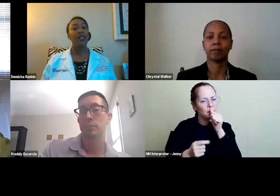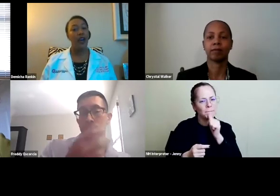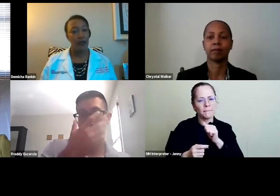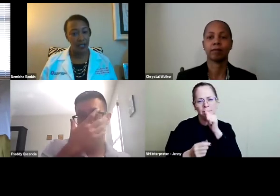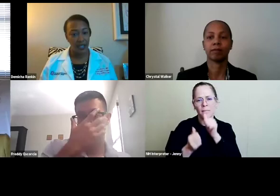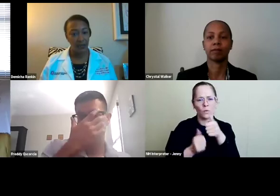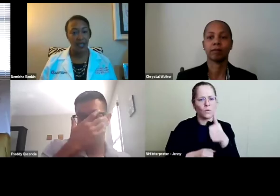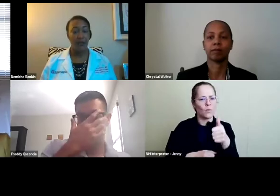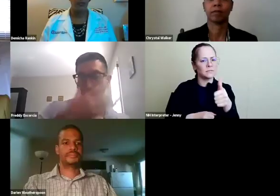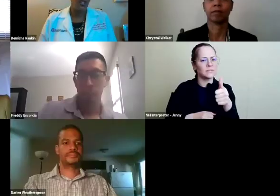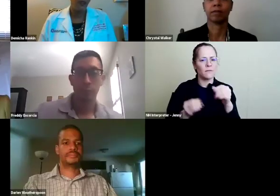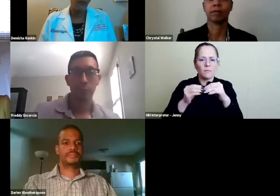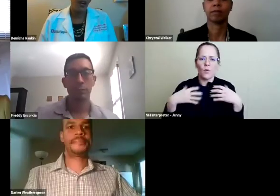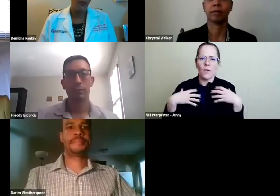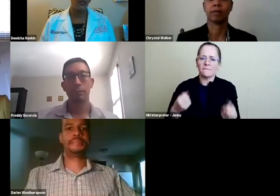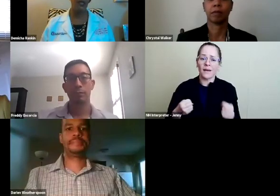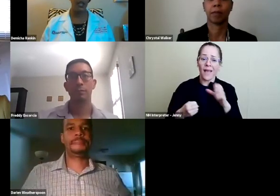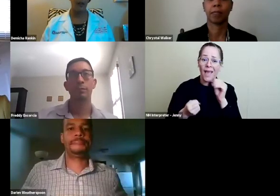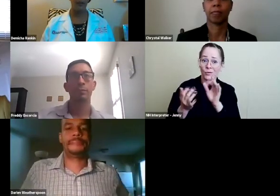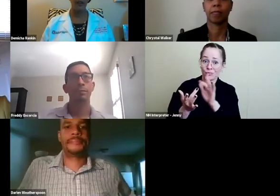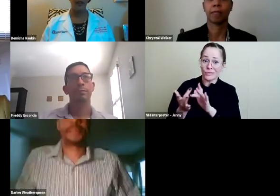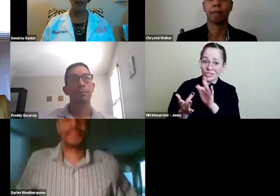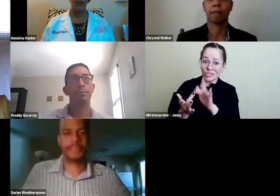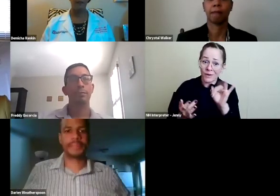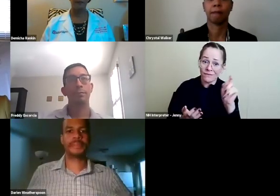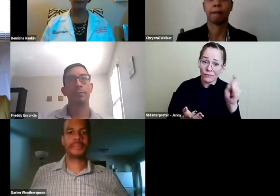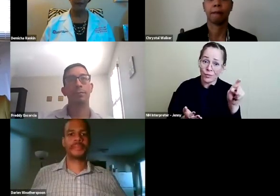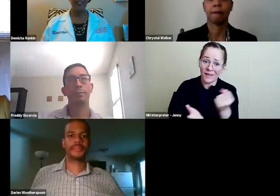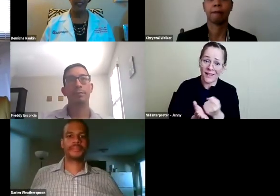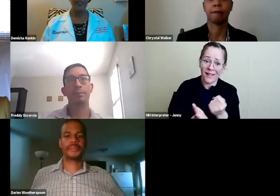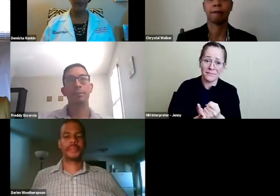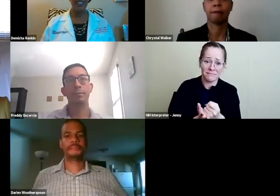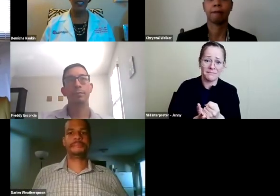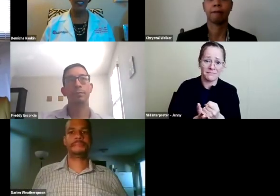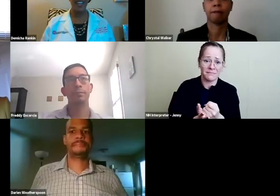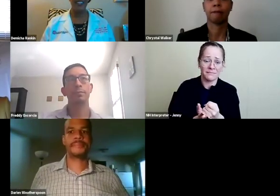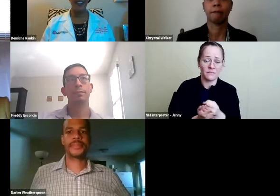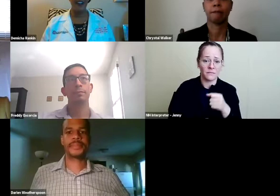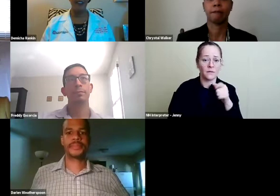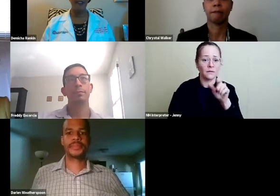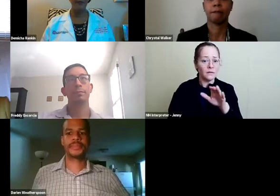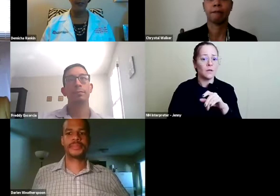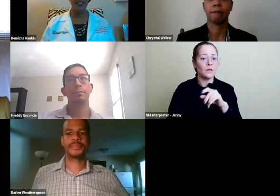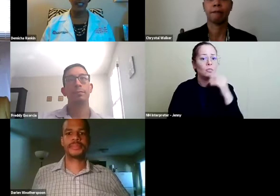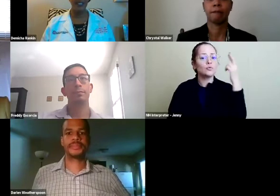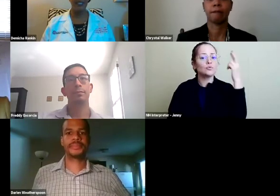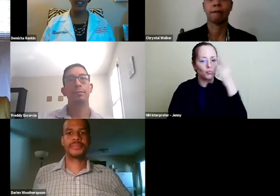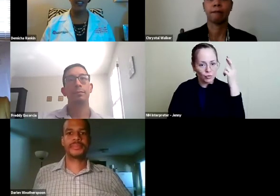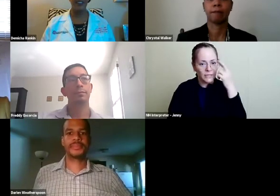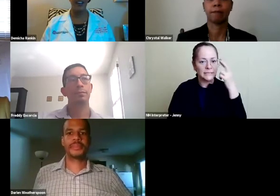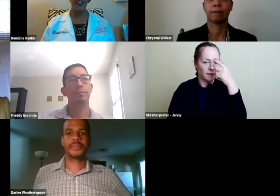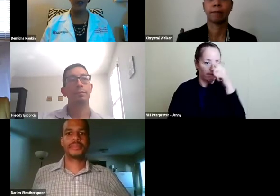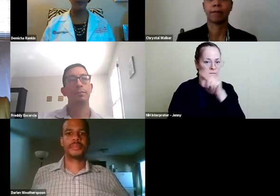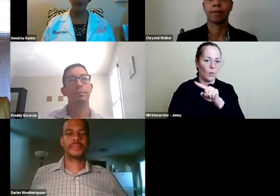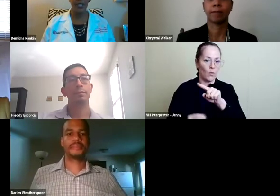be confident in yourselves, reach out for help when you need help. There's a reason that there are communities